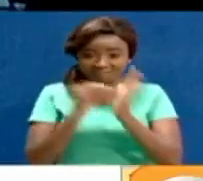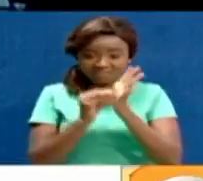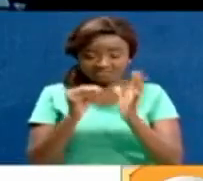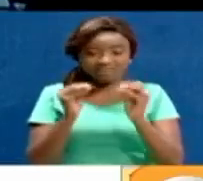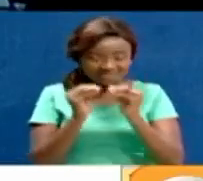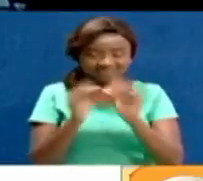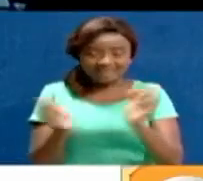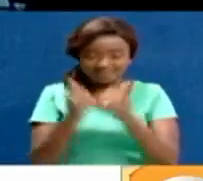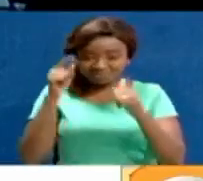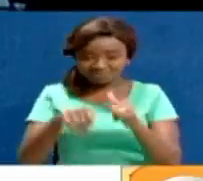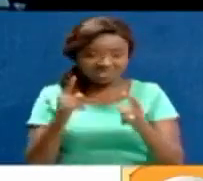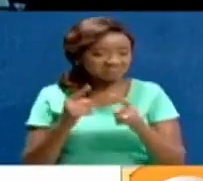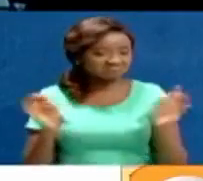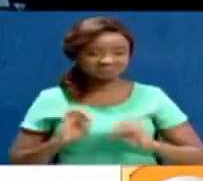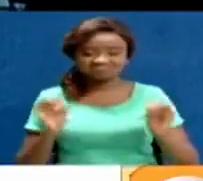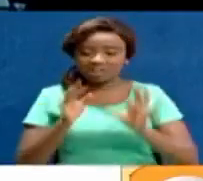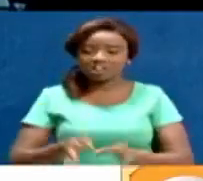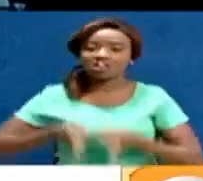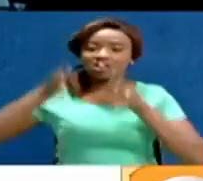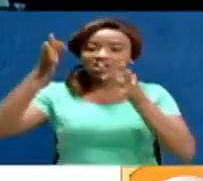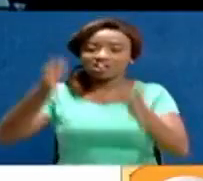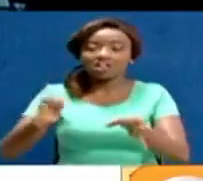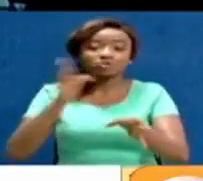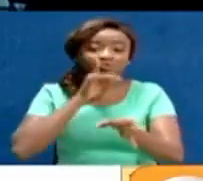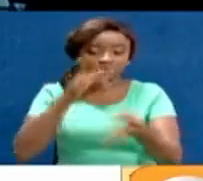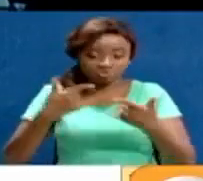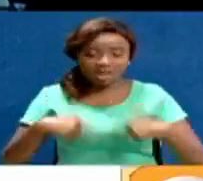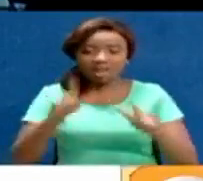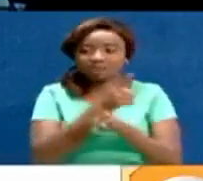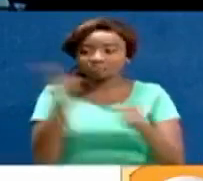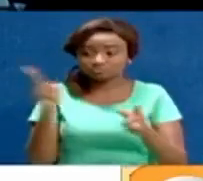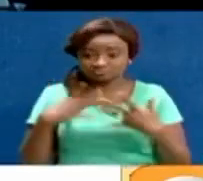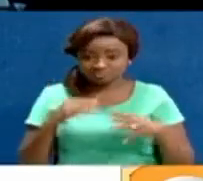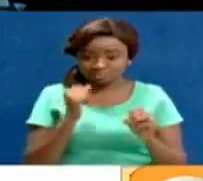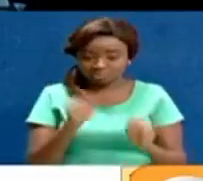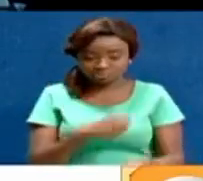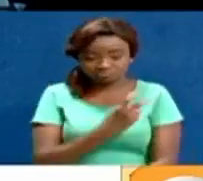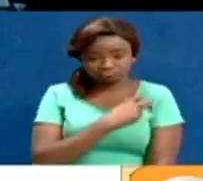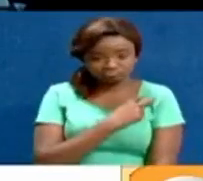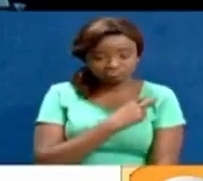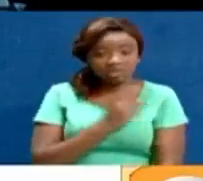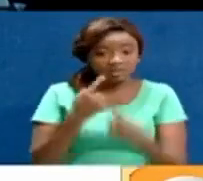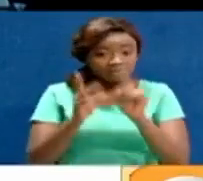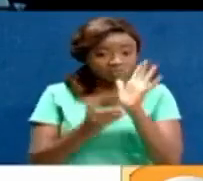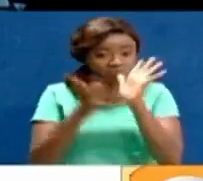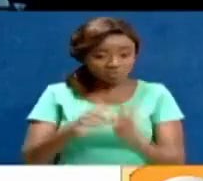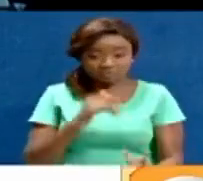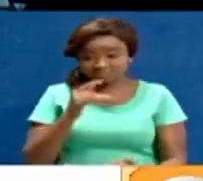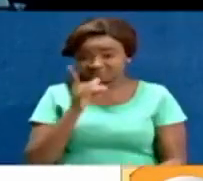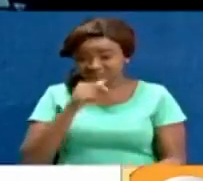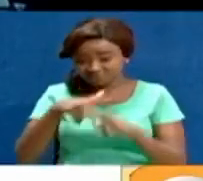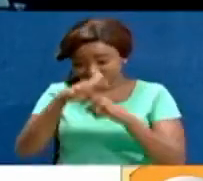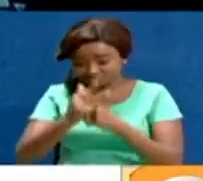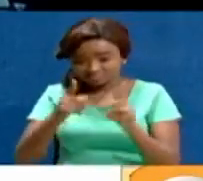was aborted and has been adjourned until tomorrow to allow employers to consult. This, even as doctors are set to